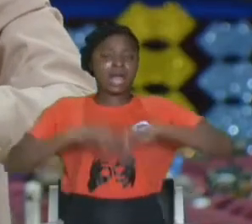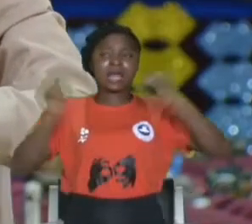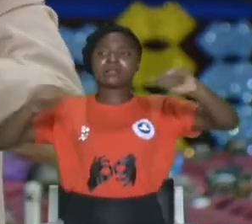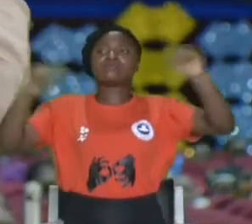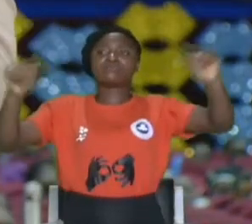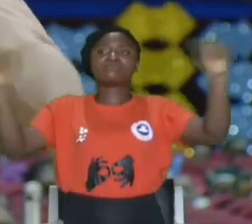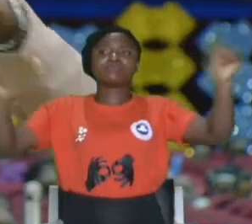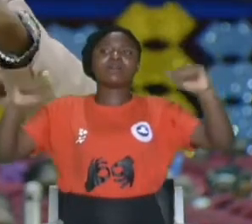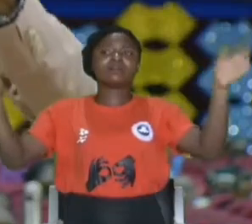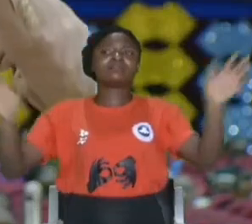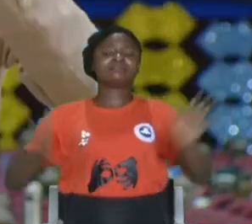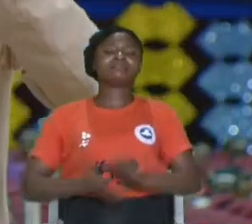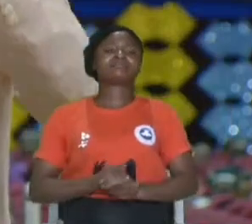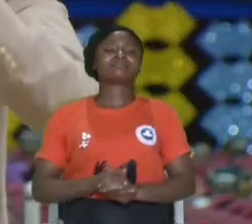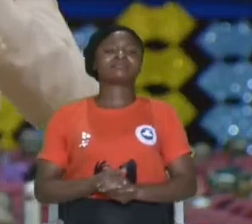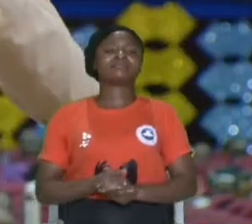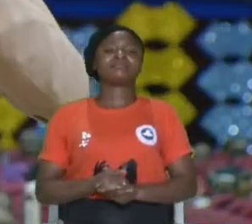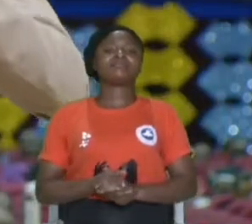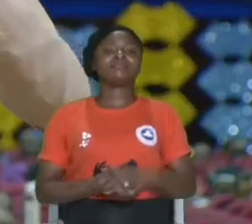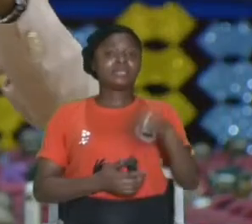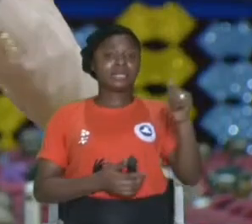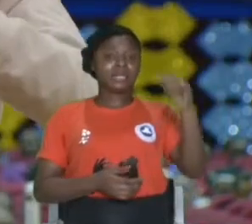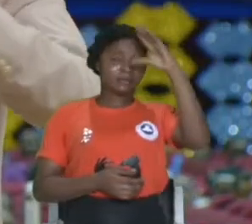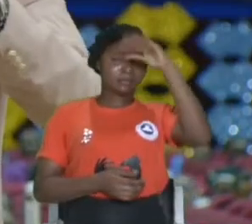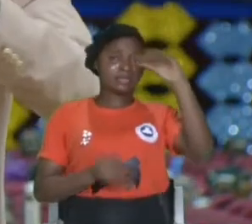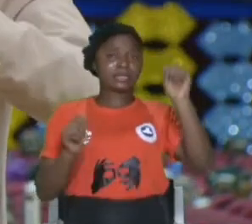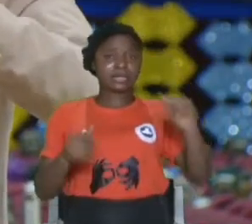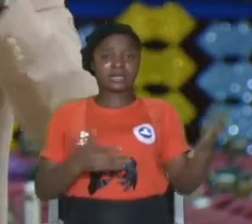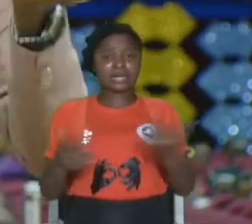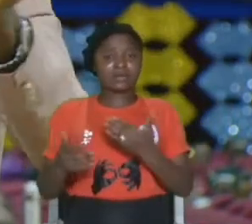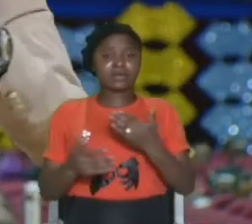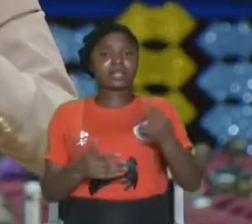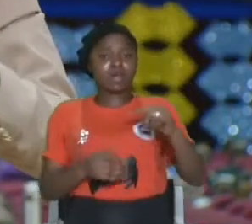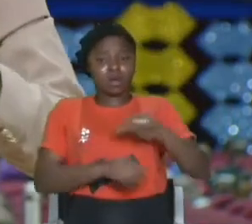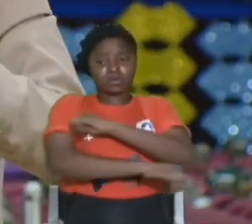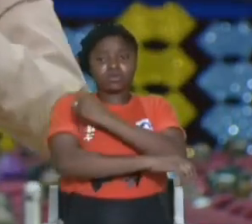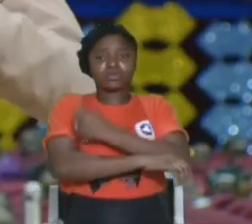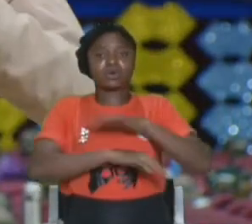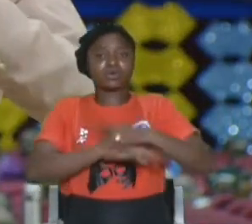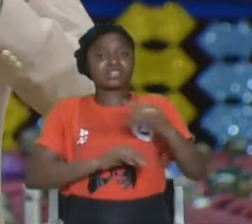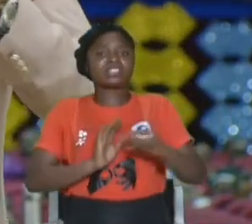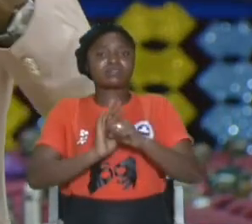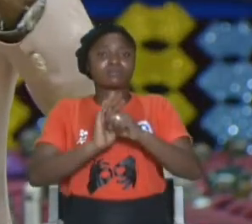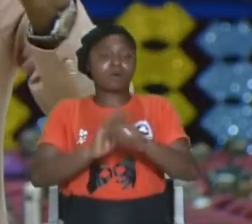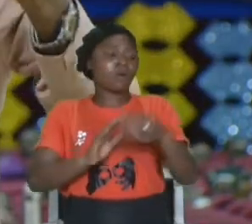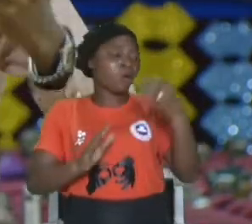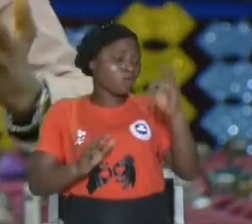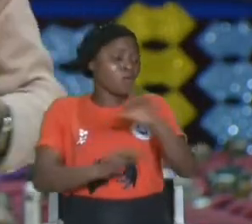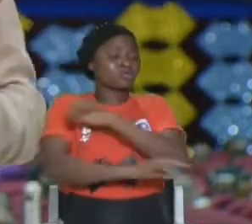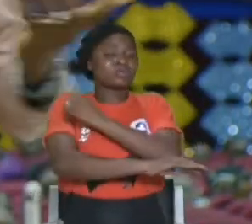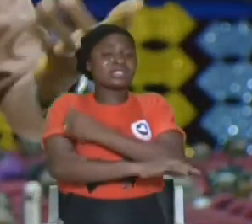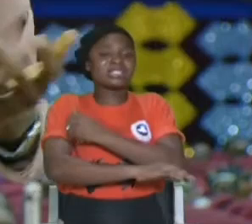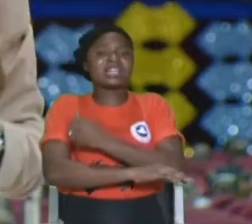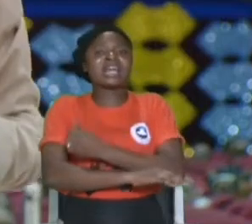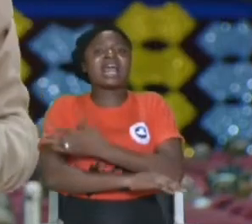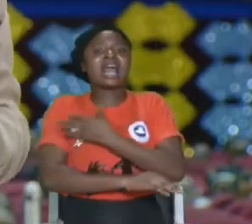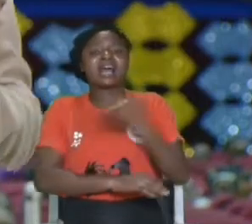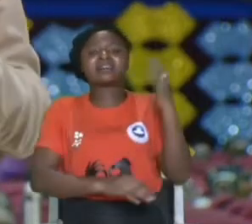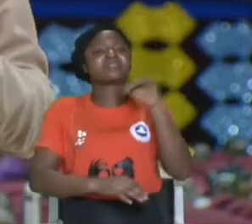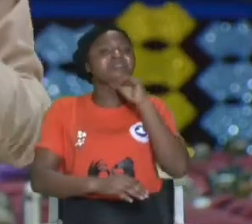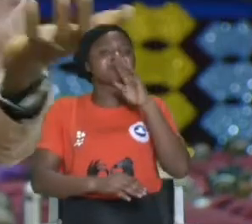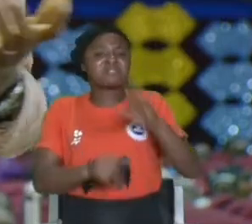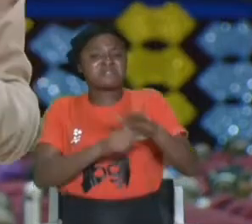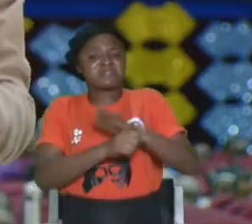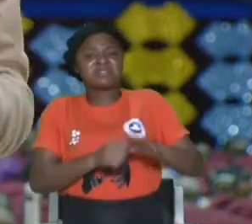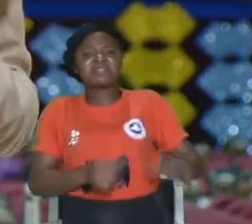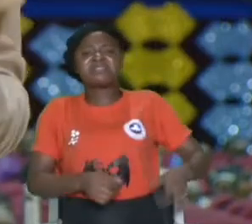Hallelujah. A man can carry the authority or the symbol of authority and may not be fully respected.